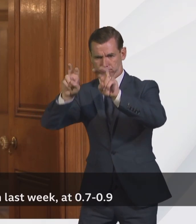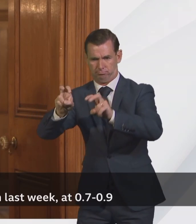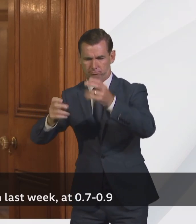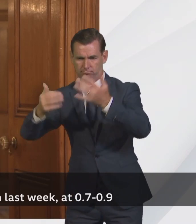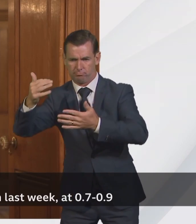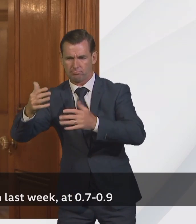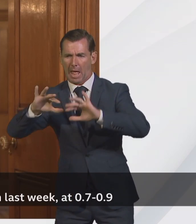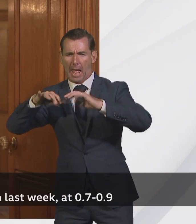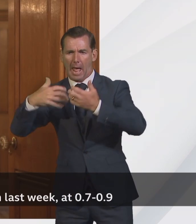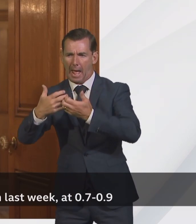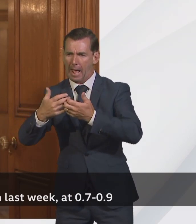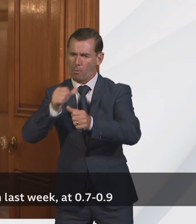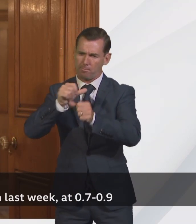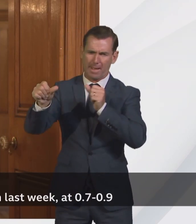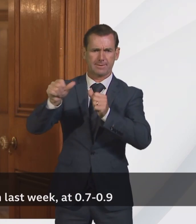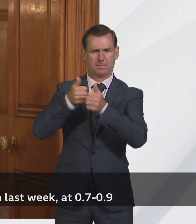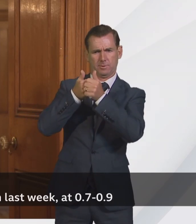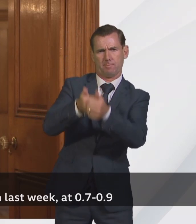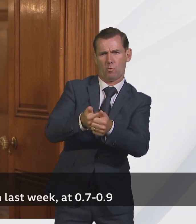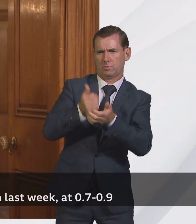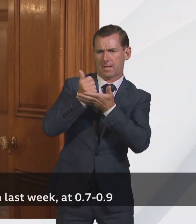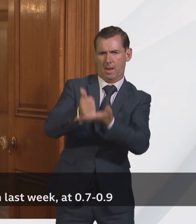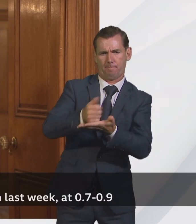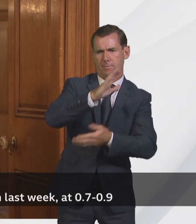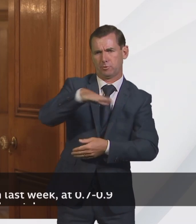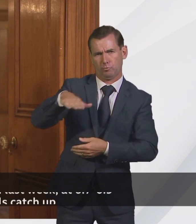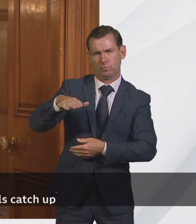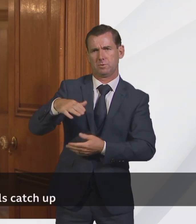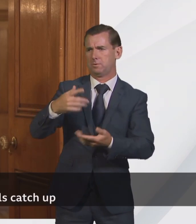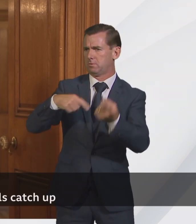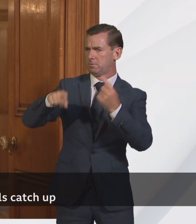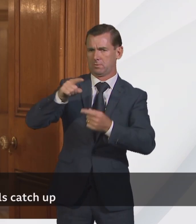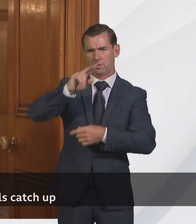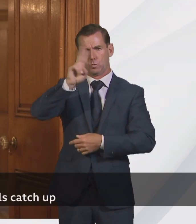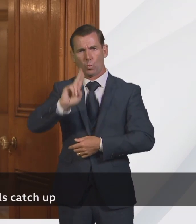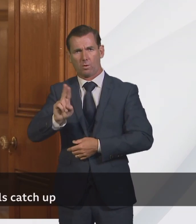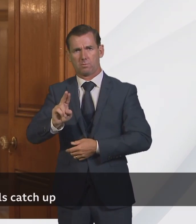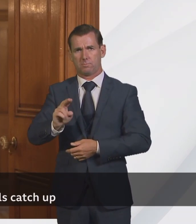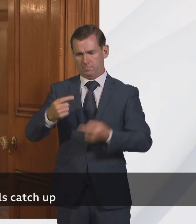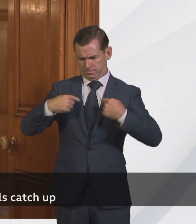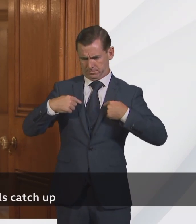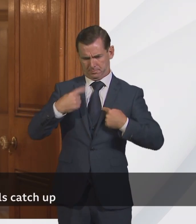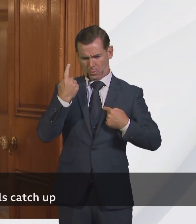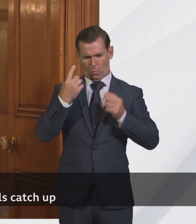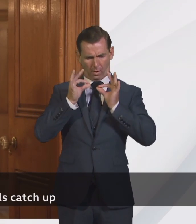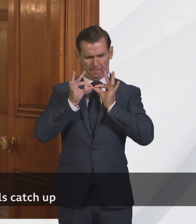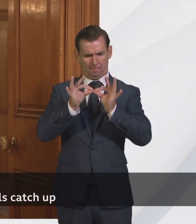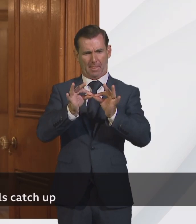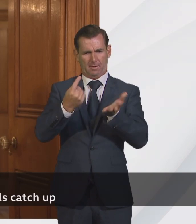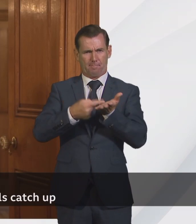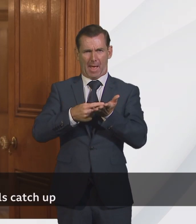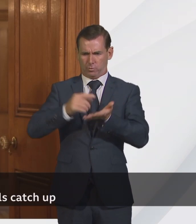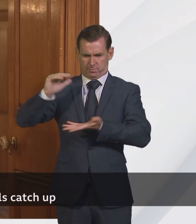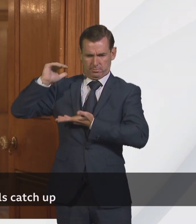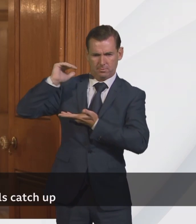maximum impact so those children catch up and really succeed. Thank you ever so much, Amy. Well, I'd just like to thank